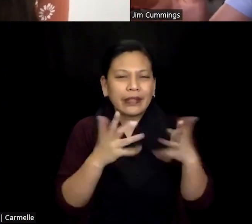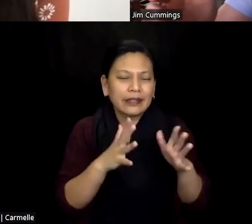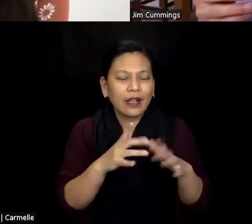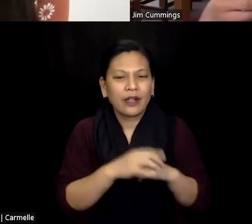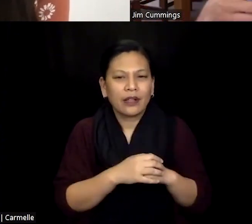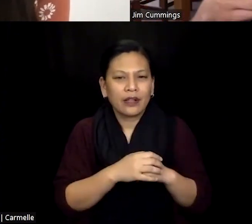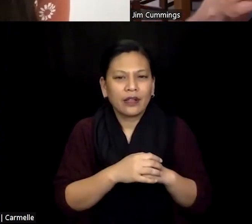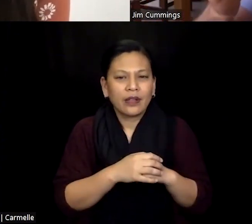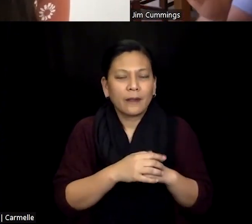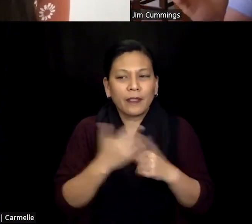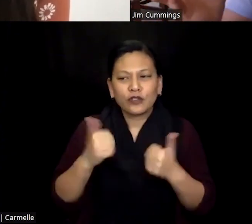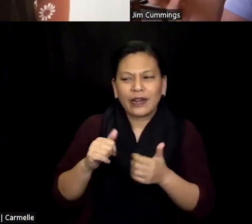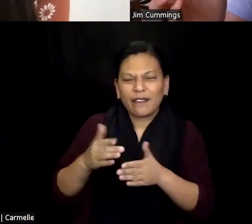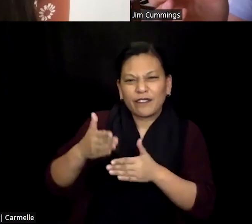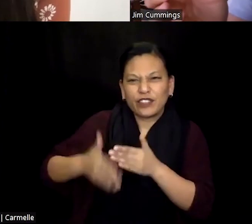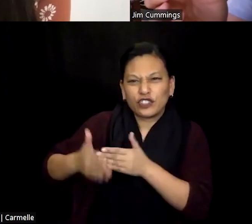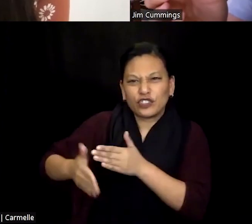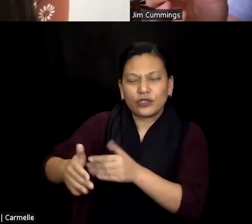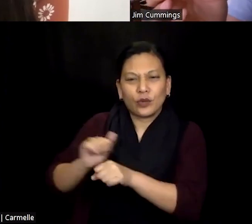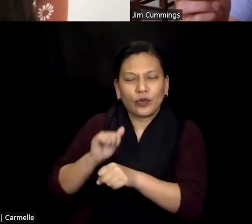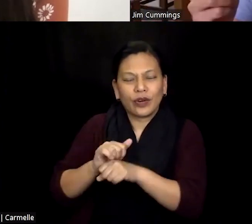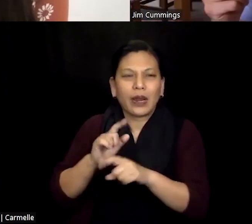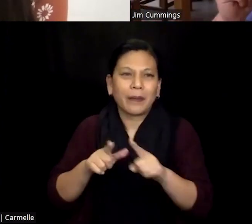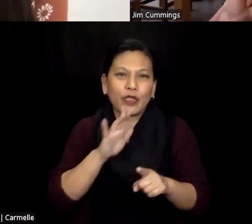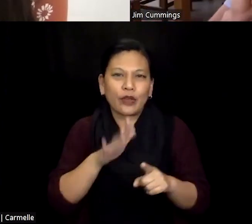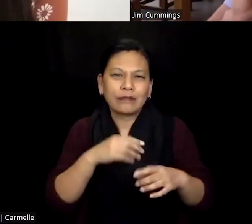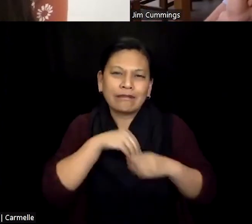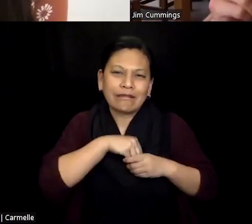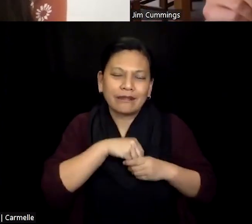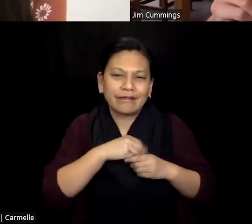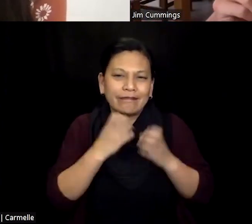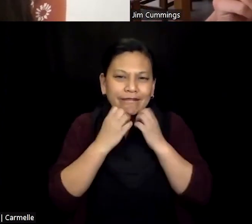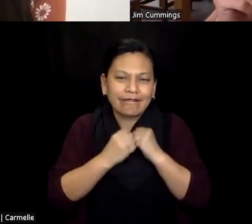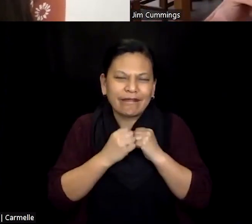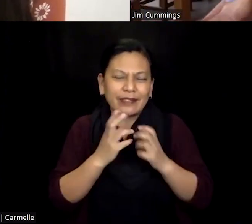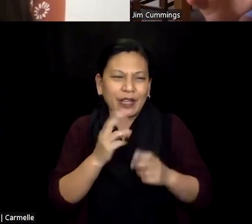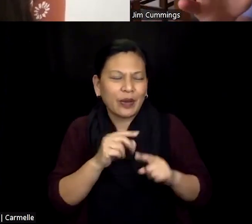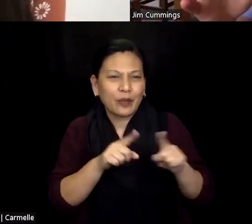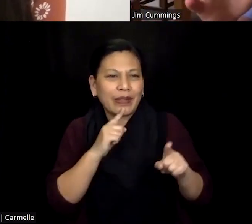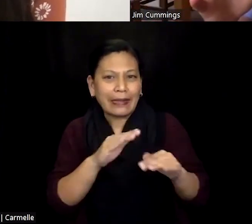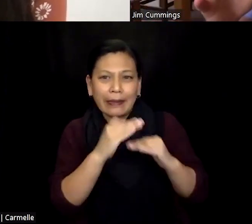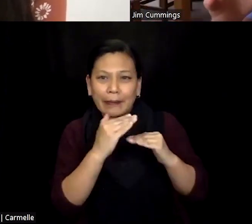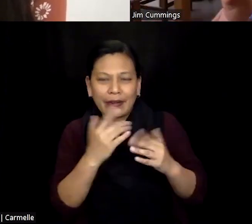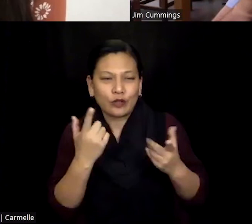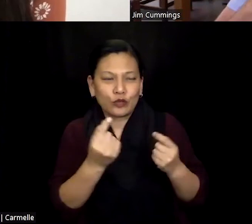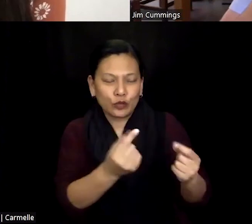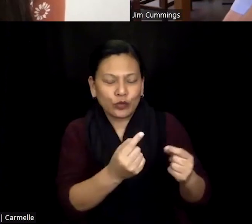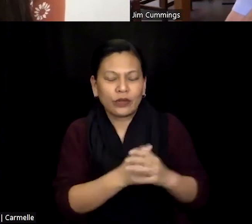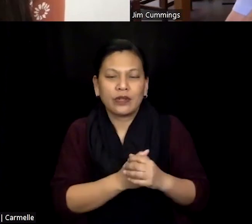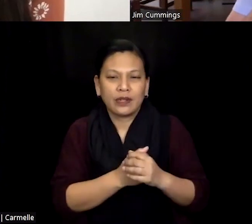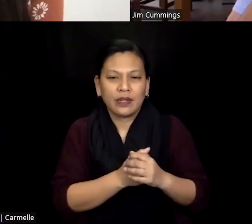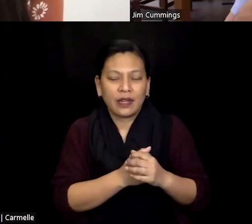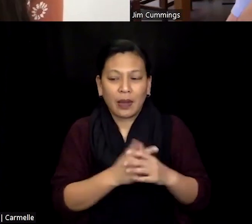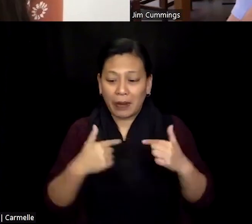then they give it off to you because they're trying to get you off of their plate as a client. They're mm-hmm. on this like small leash of money to you to do the thing and phone it in,